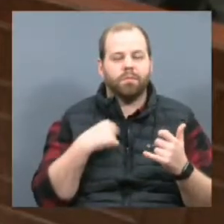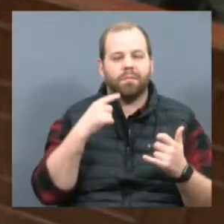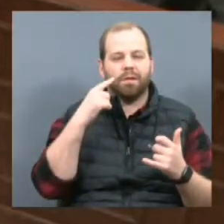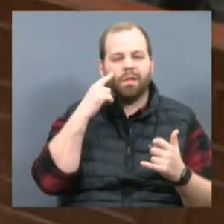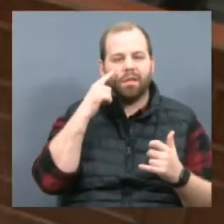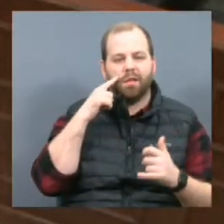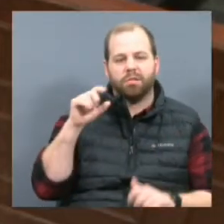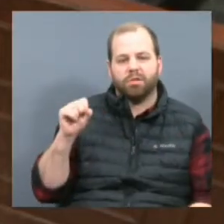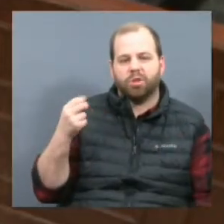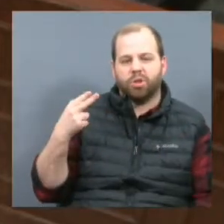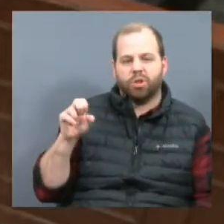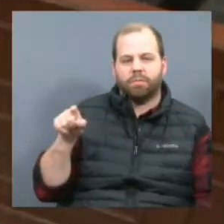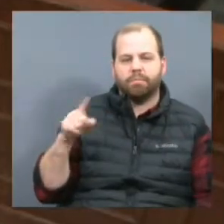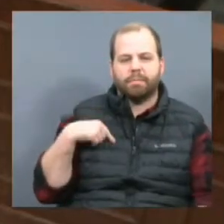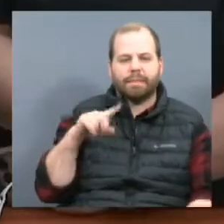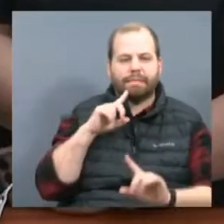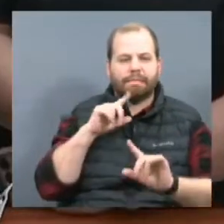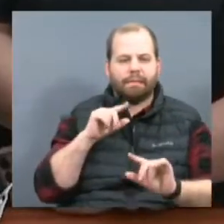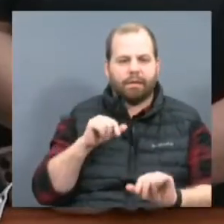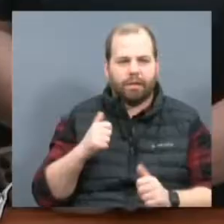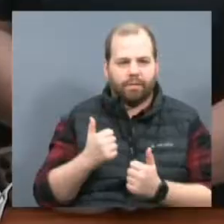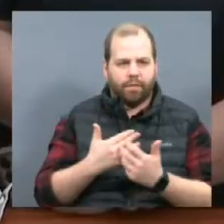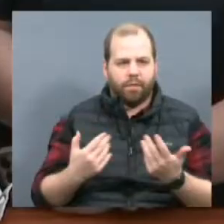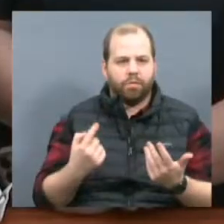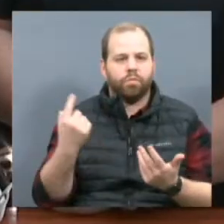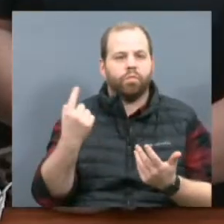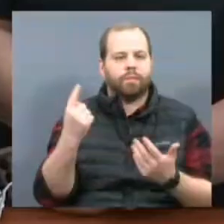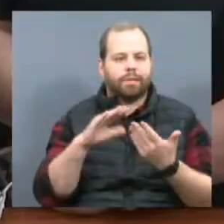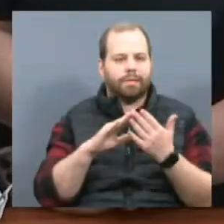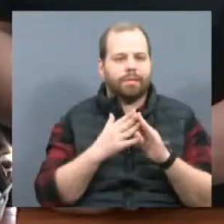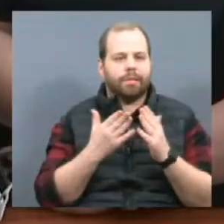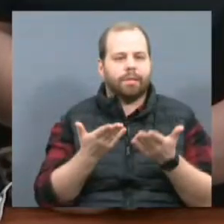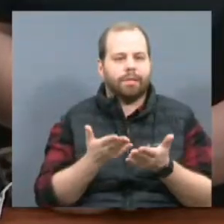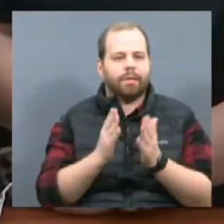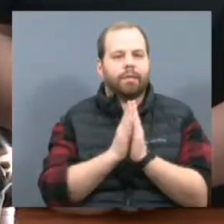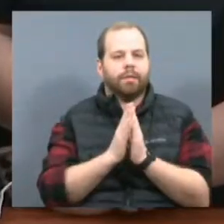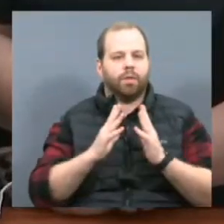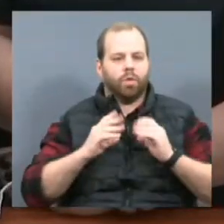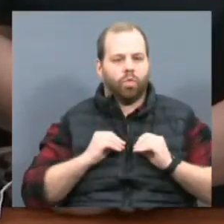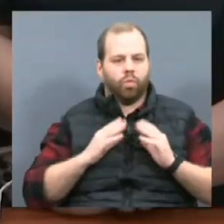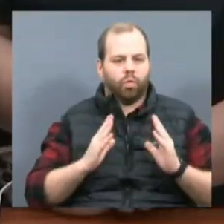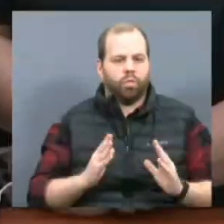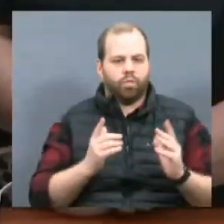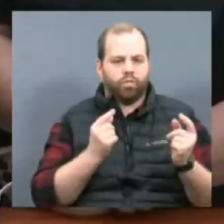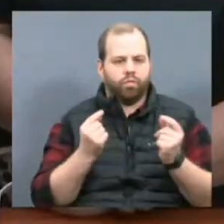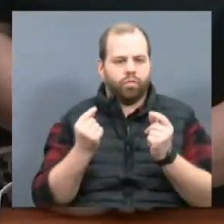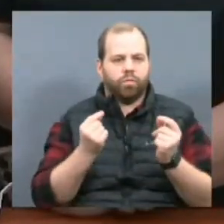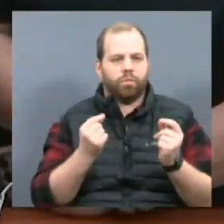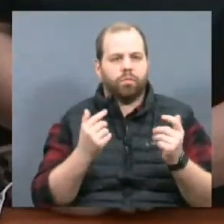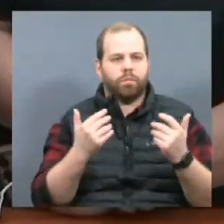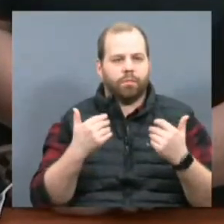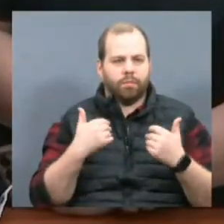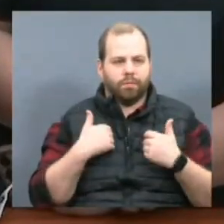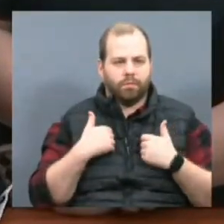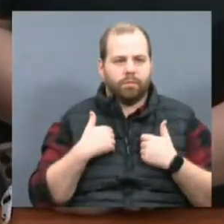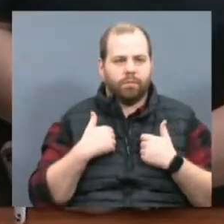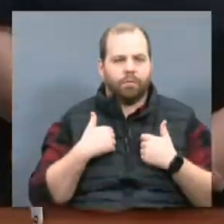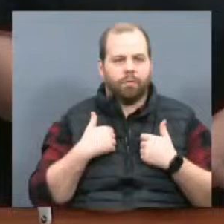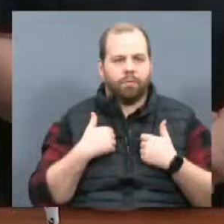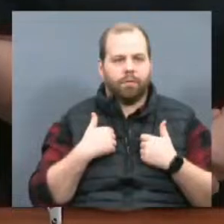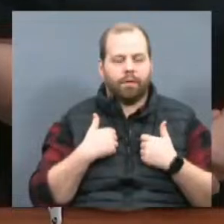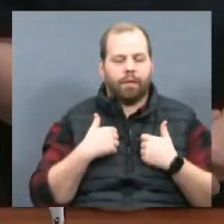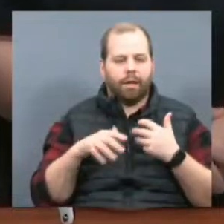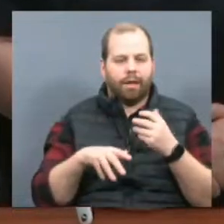all the questions that they were asked. One of the things that the city is asking the owners to do is to add half of street to the front